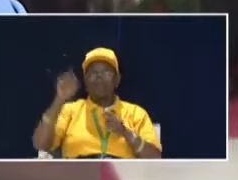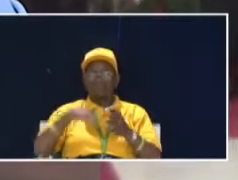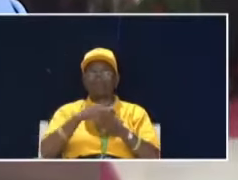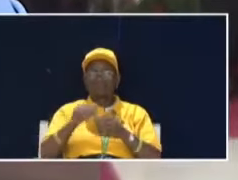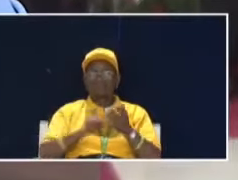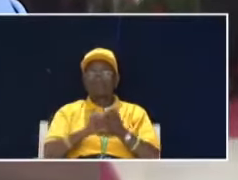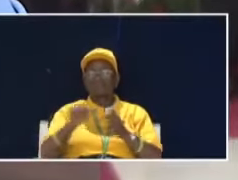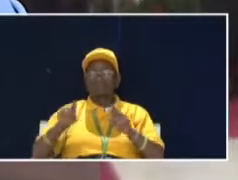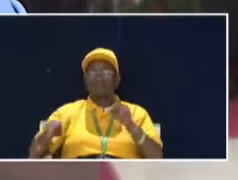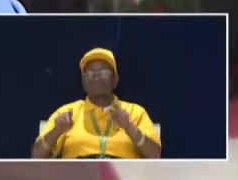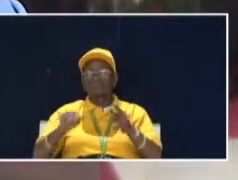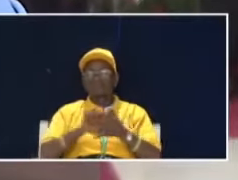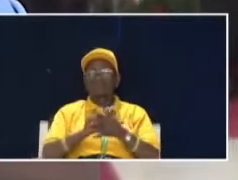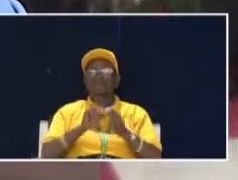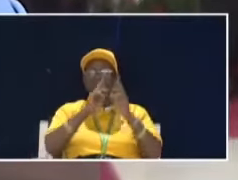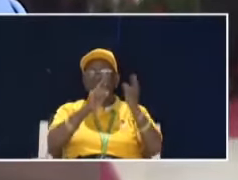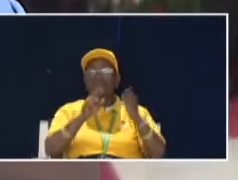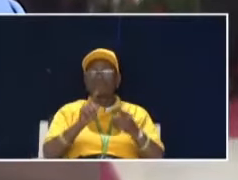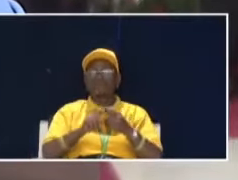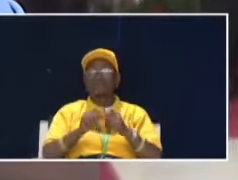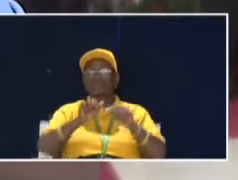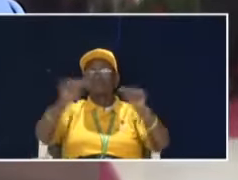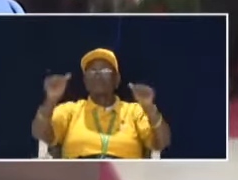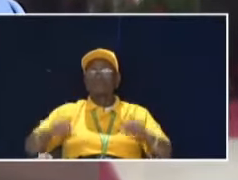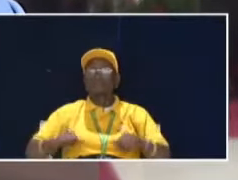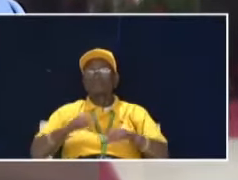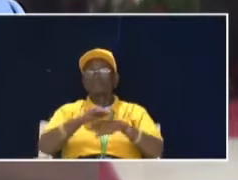that have responded to the altar call.